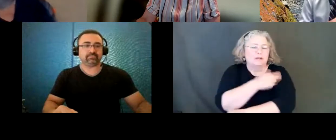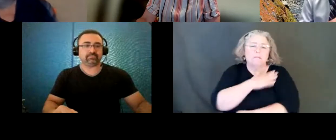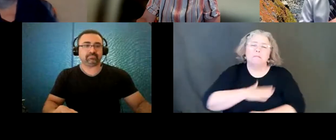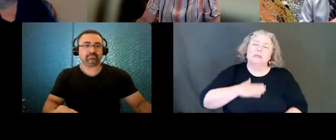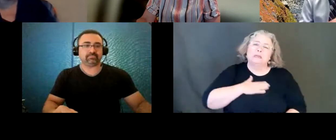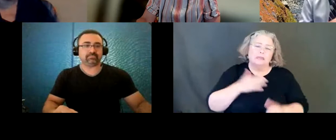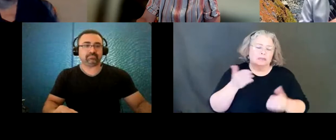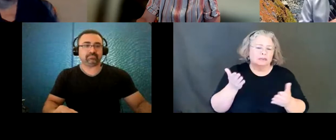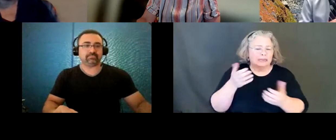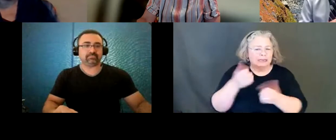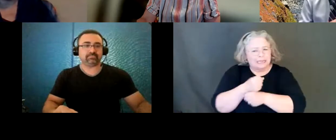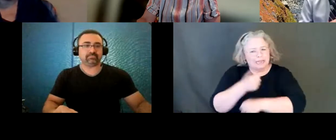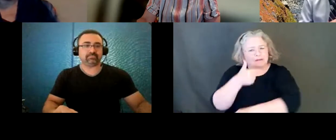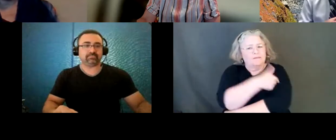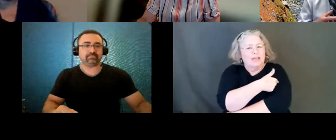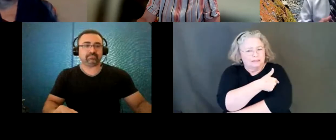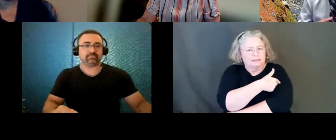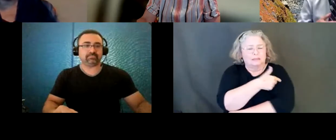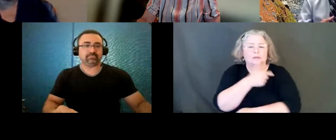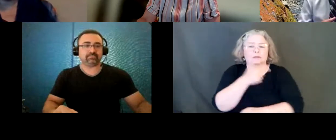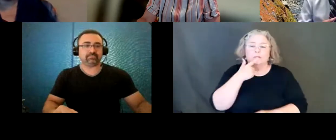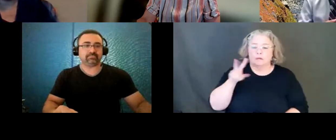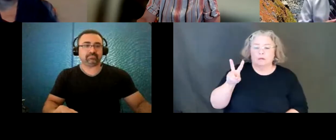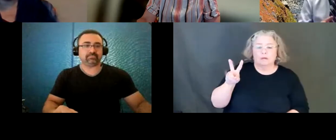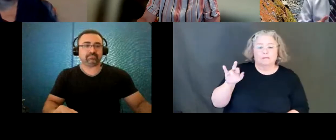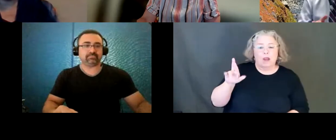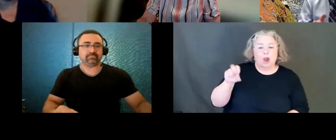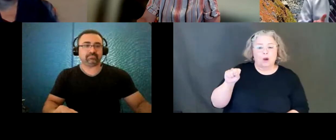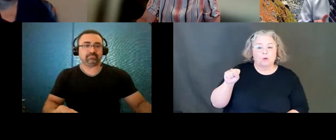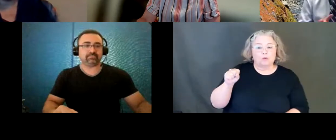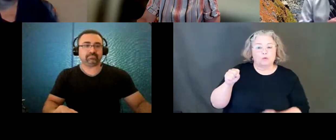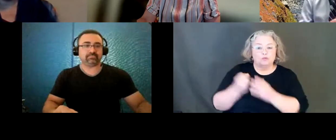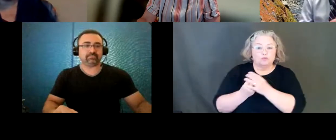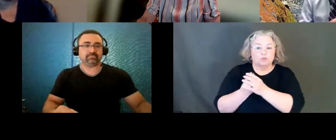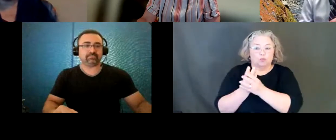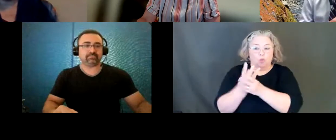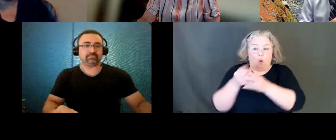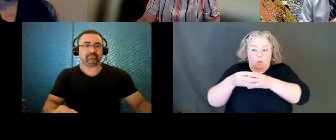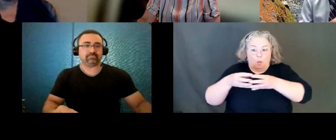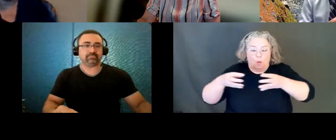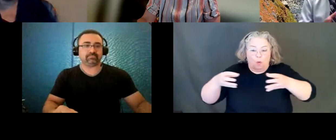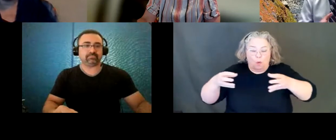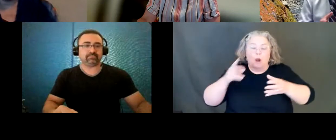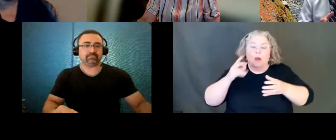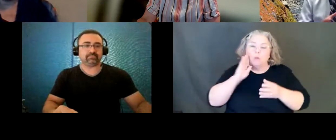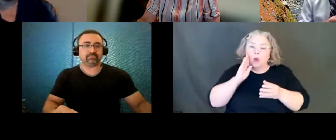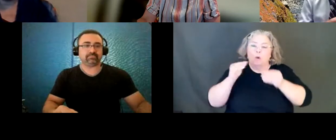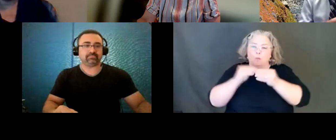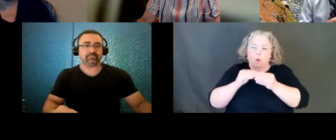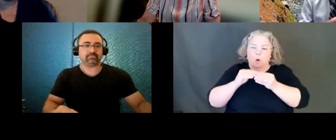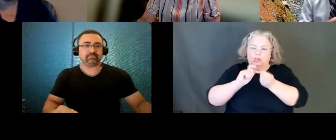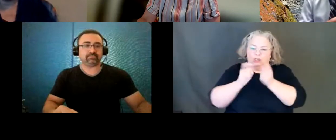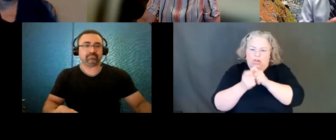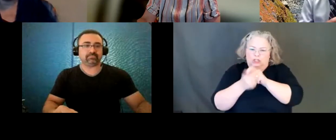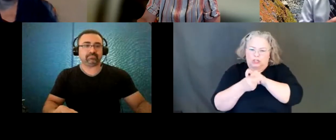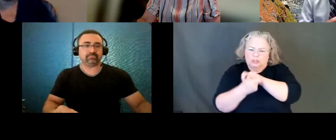vaccinated. The more the virus multiplies, the more variants are going to show up, and the more variants are going to